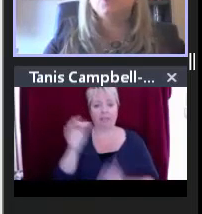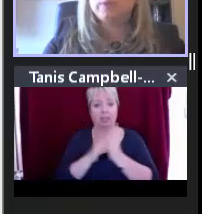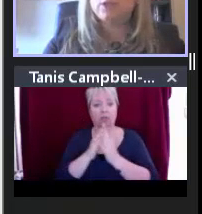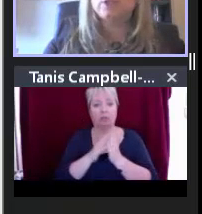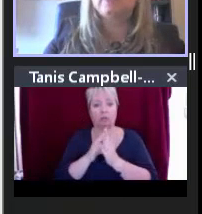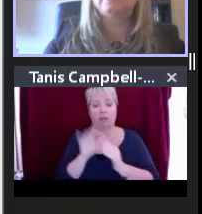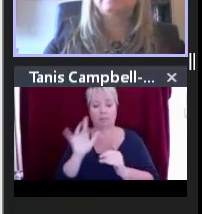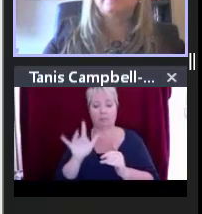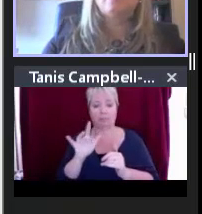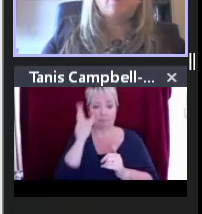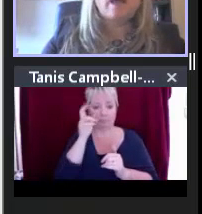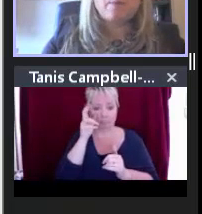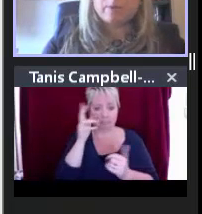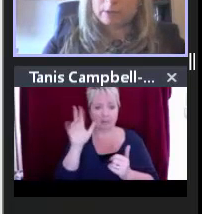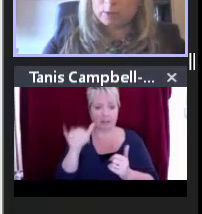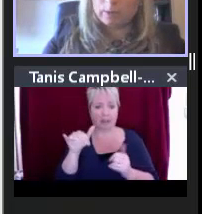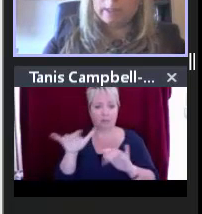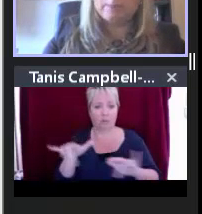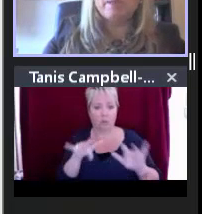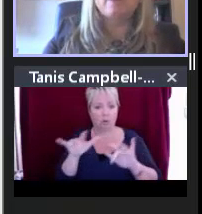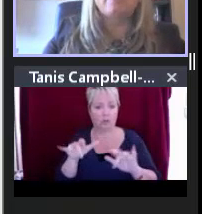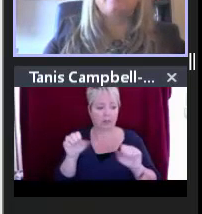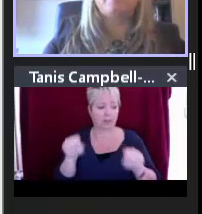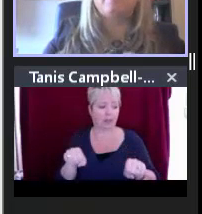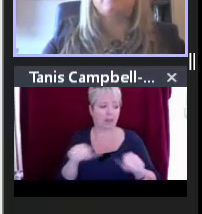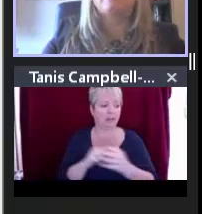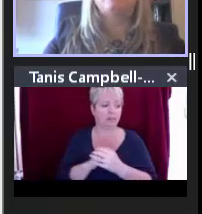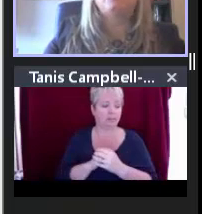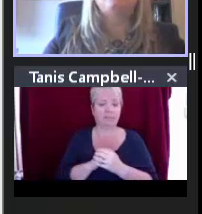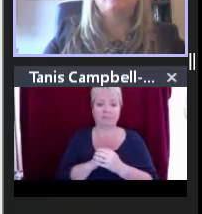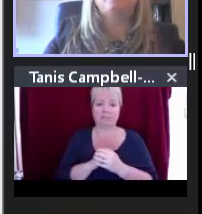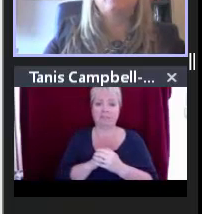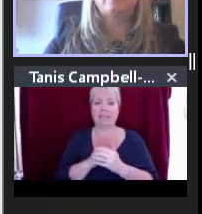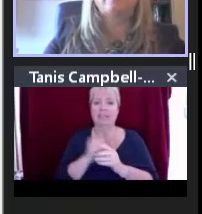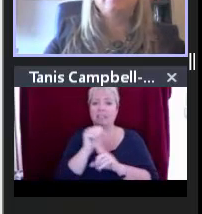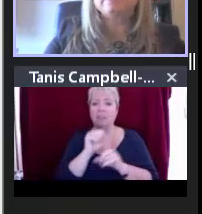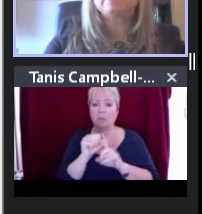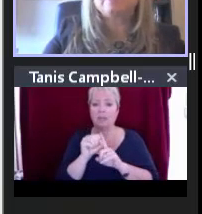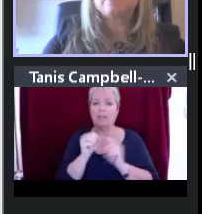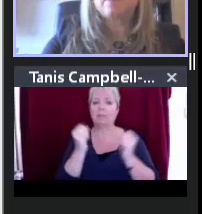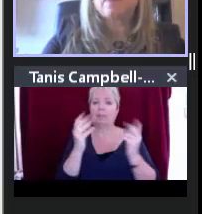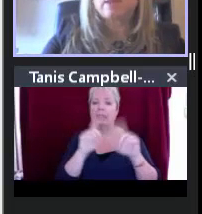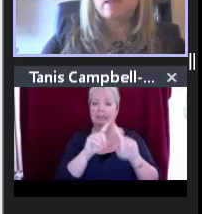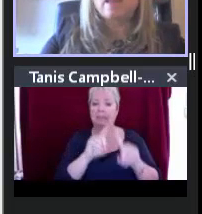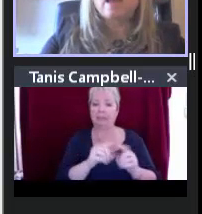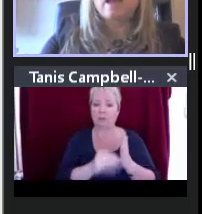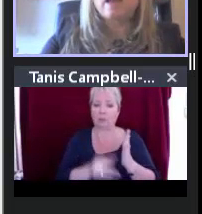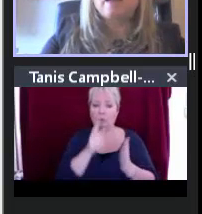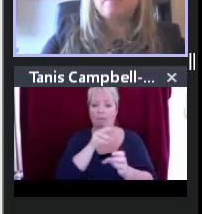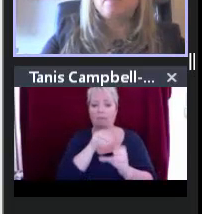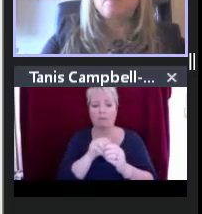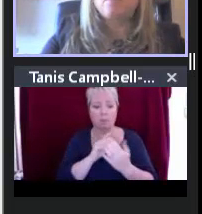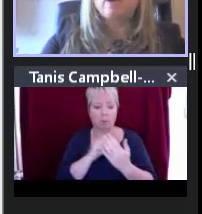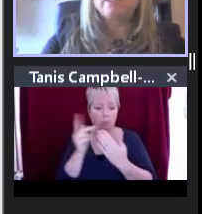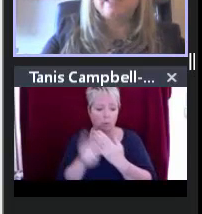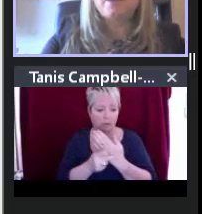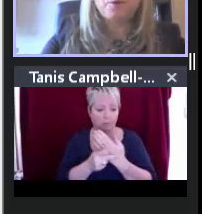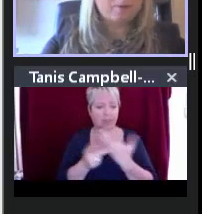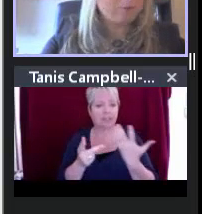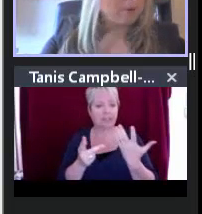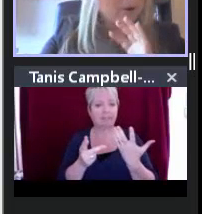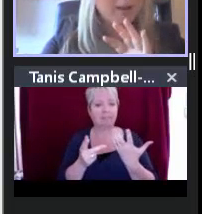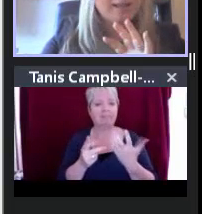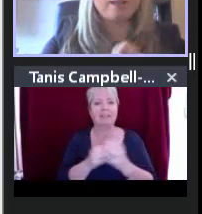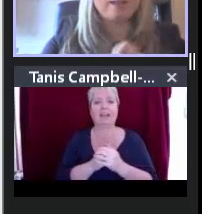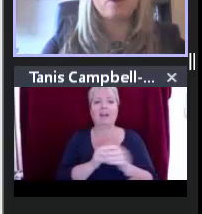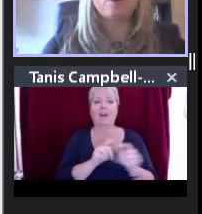the situations, the stories behind the people coming to our programs. I want to let you